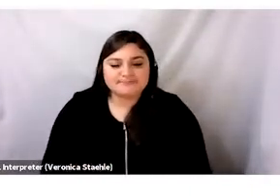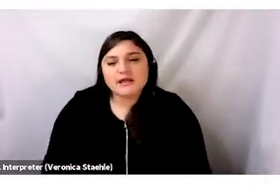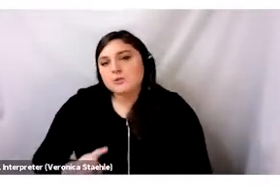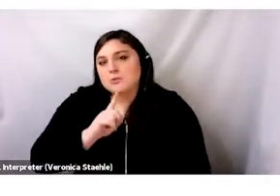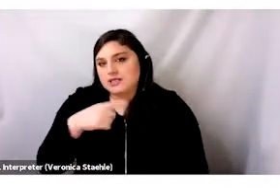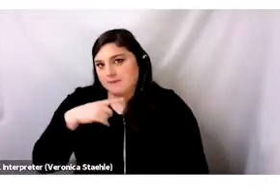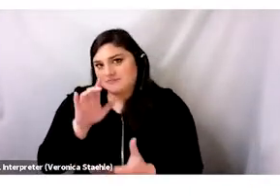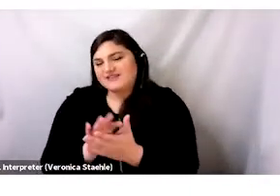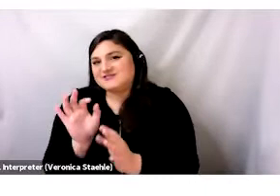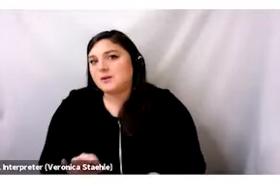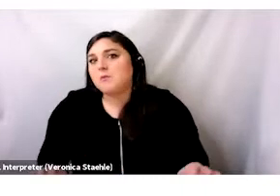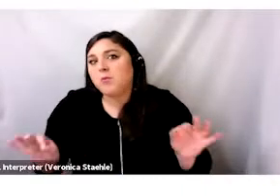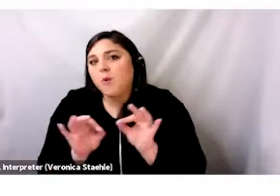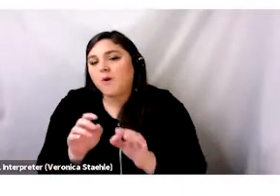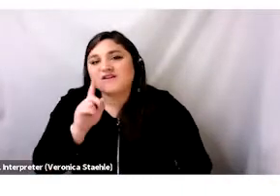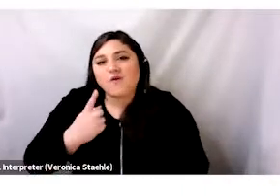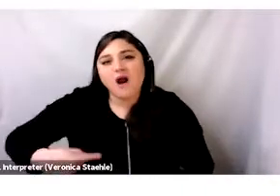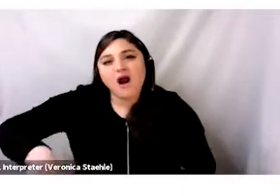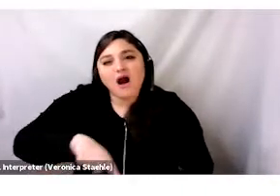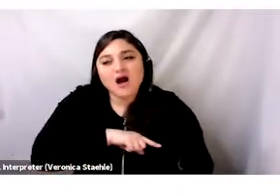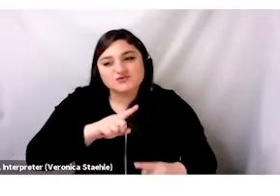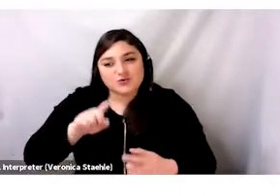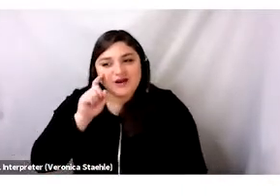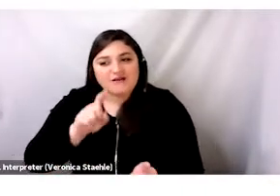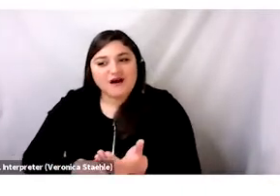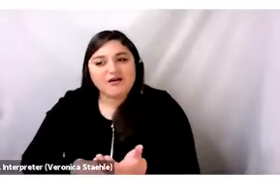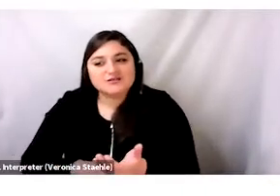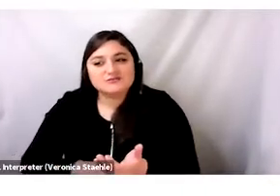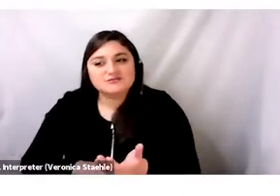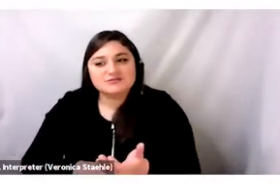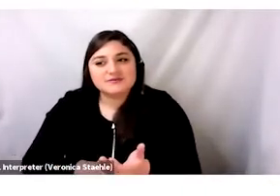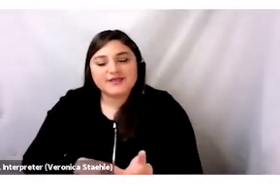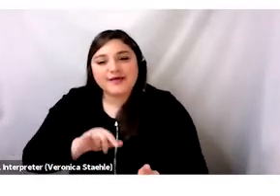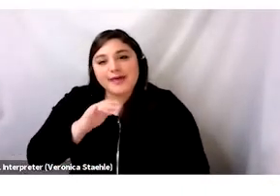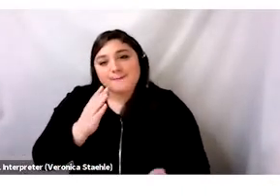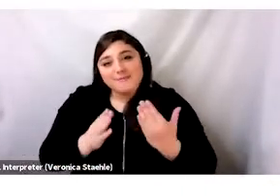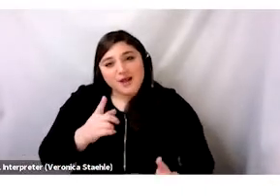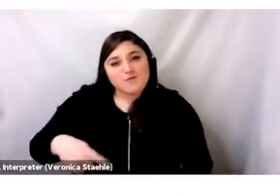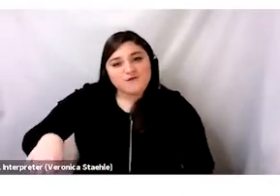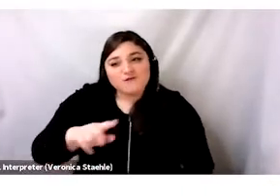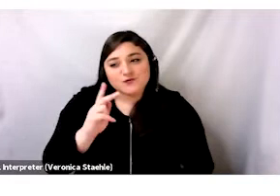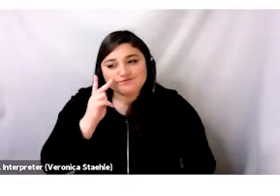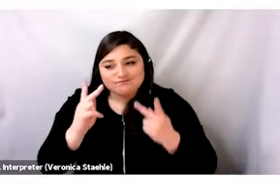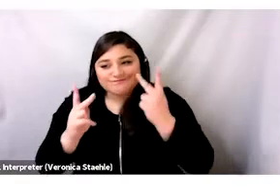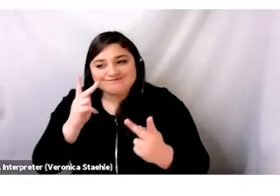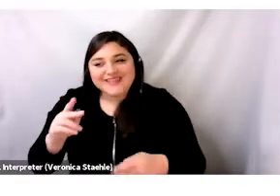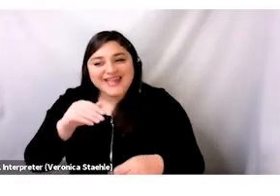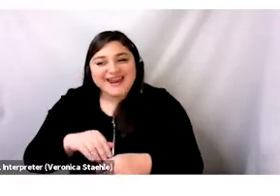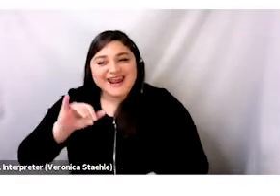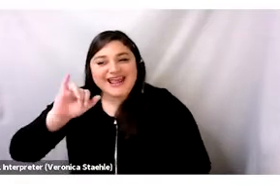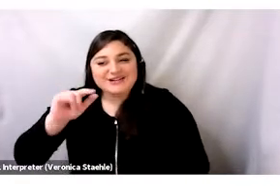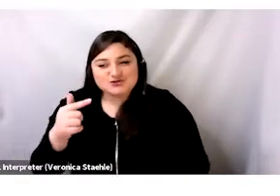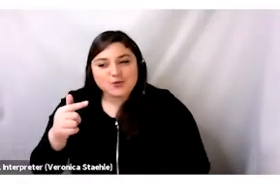to acknowledge, as you may have seen in some of the um, Instagram posts leading up to this,